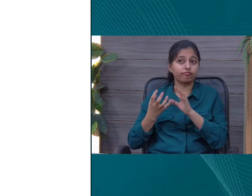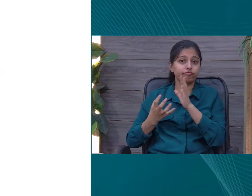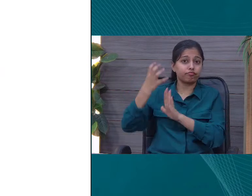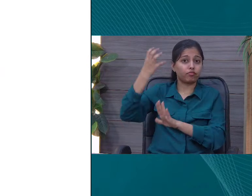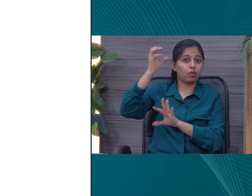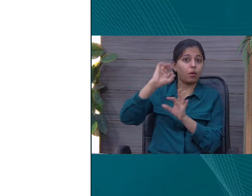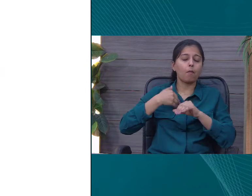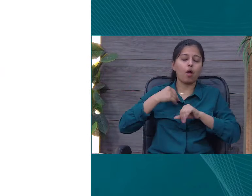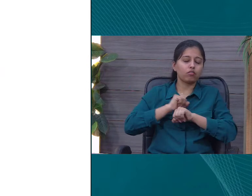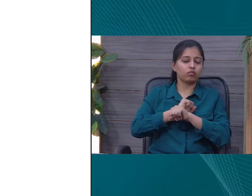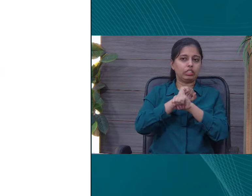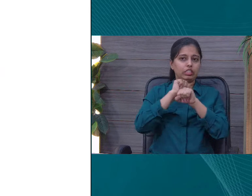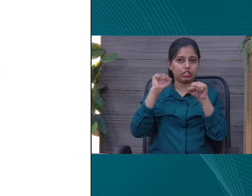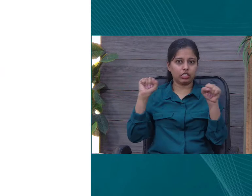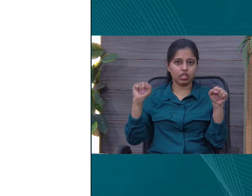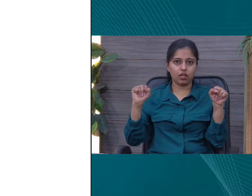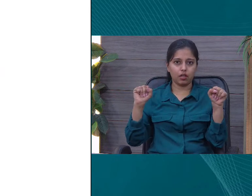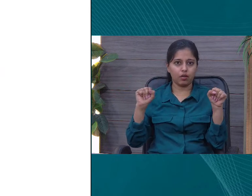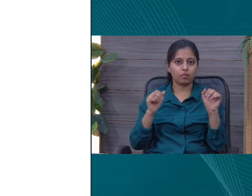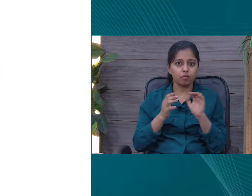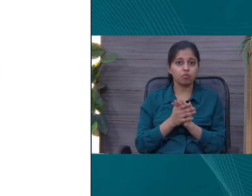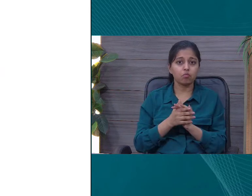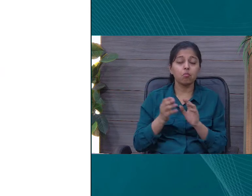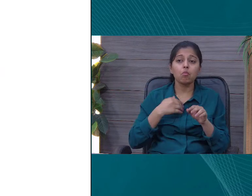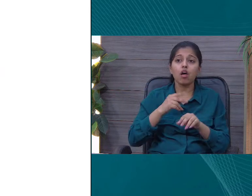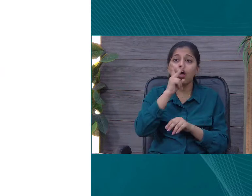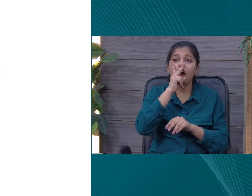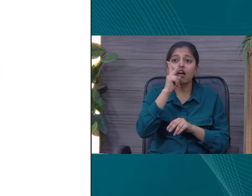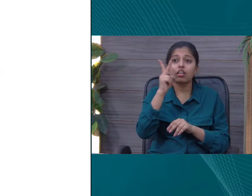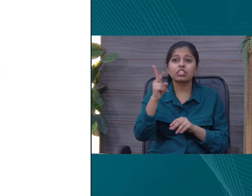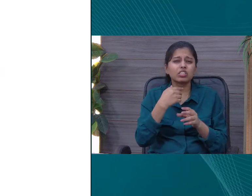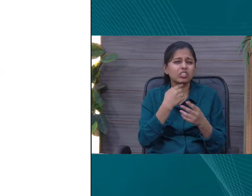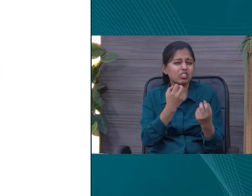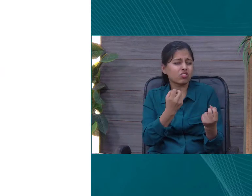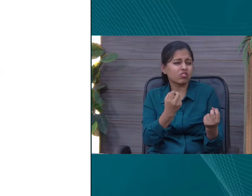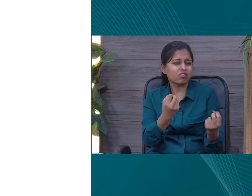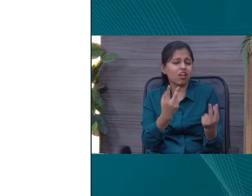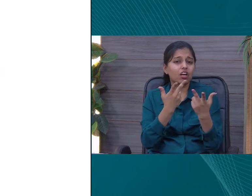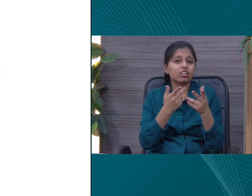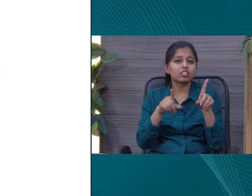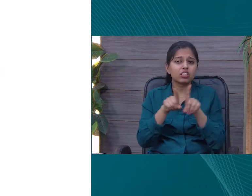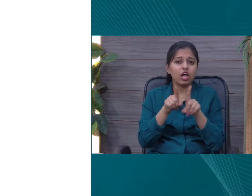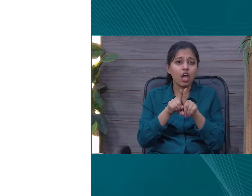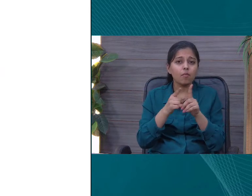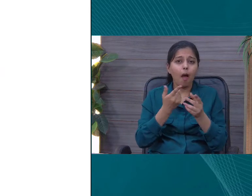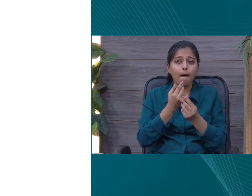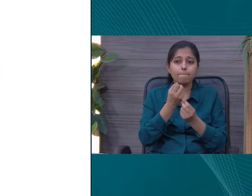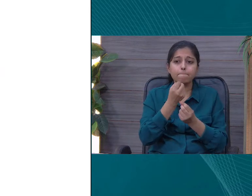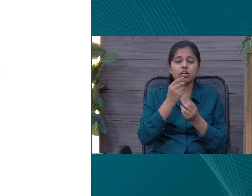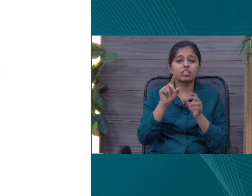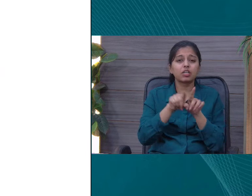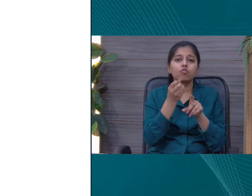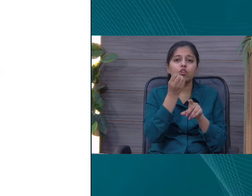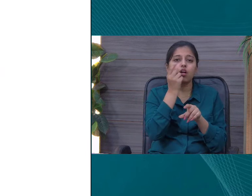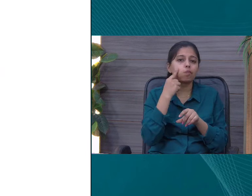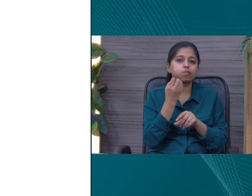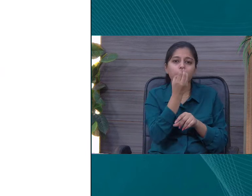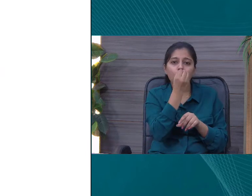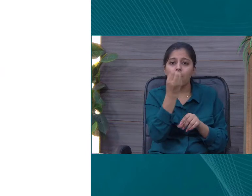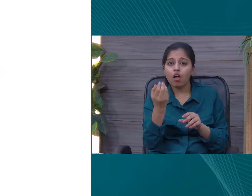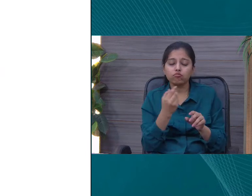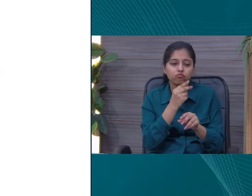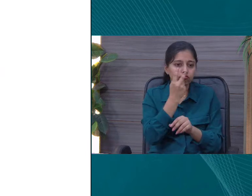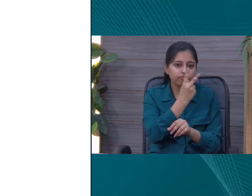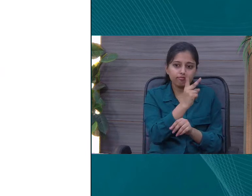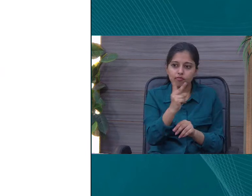up. I rose and found the shining dew on every buttercup.